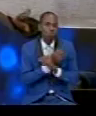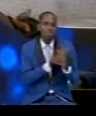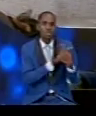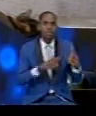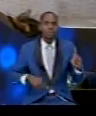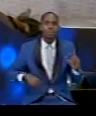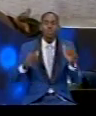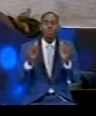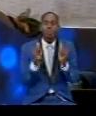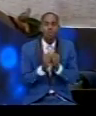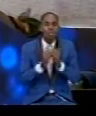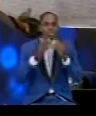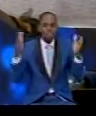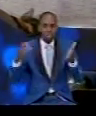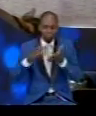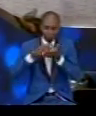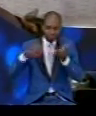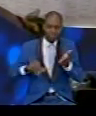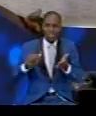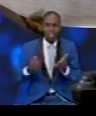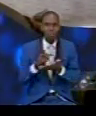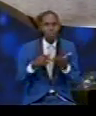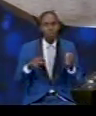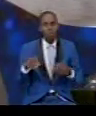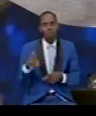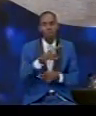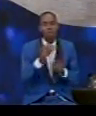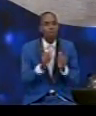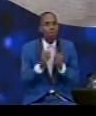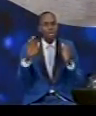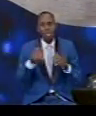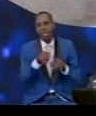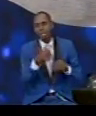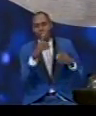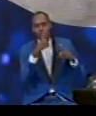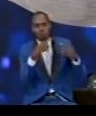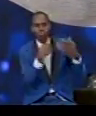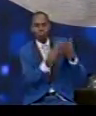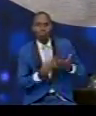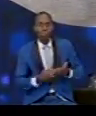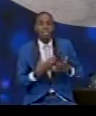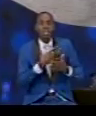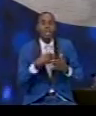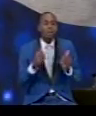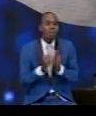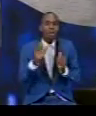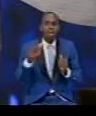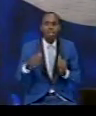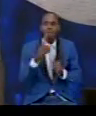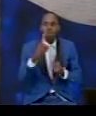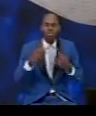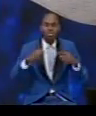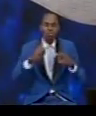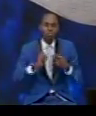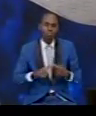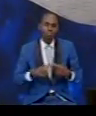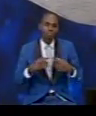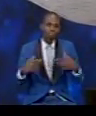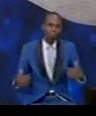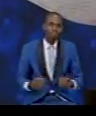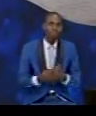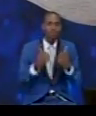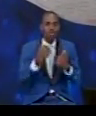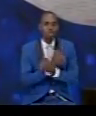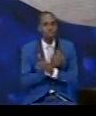without your submission without a rival and without anyone to compete with your love for God as